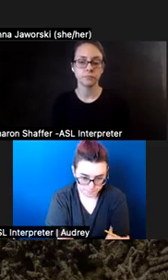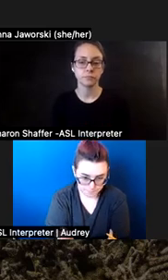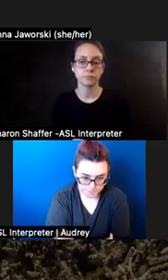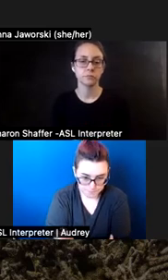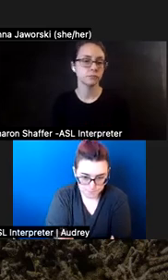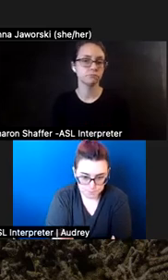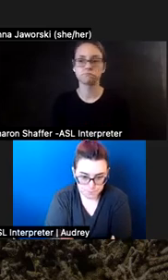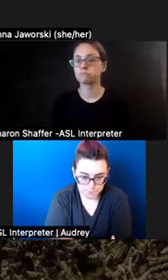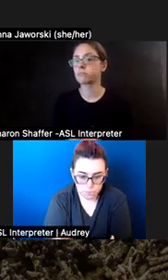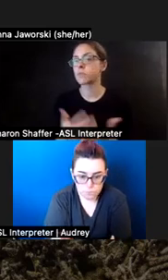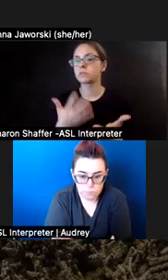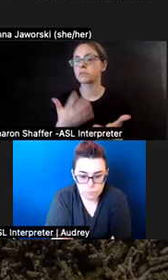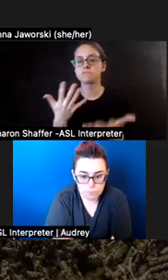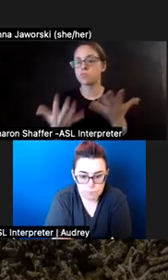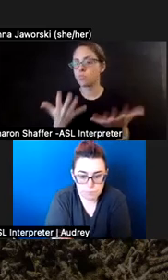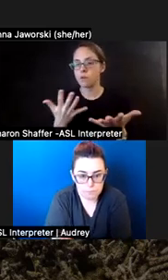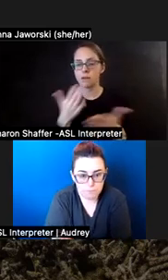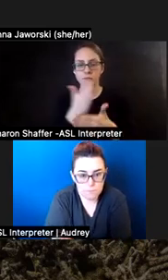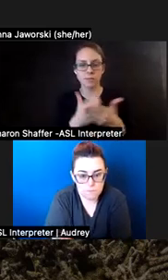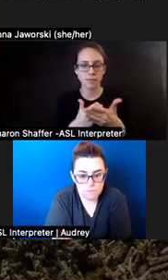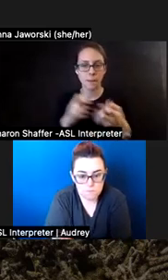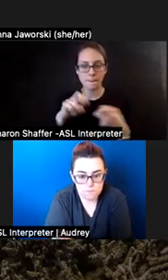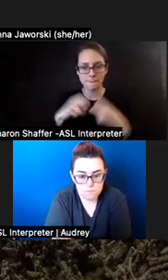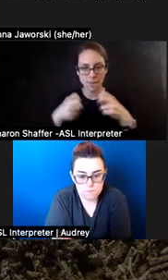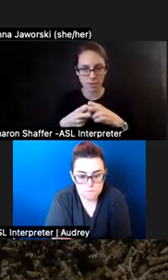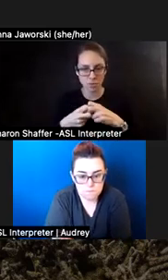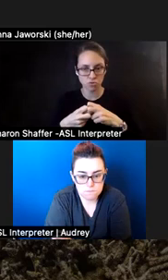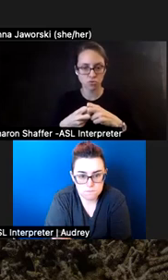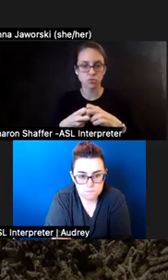What are some issues that coral reefs might be facing?